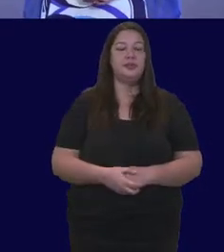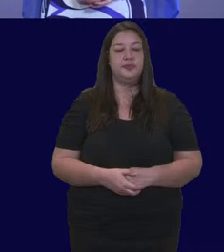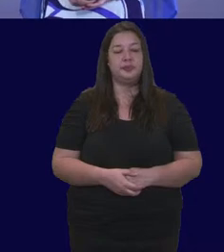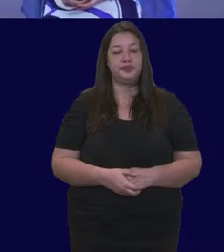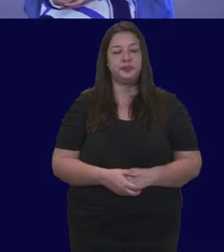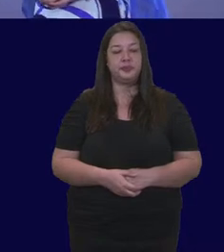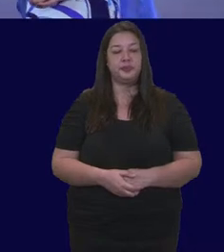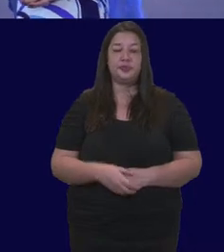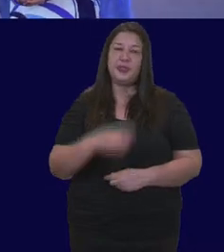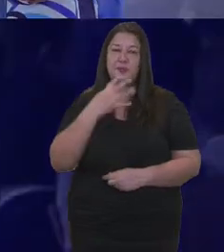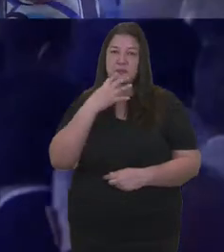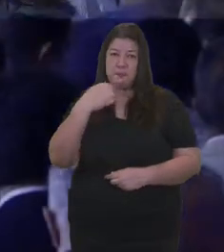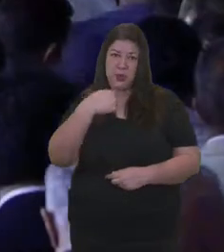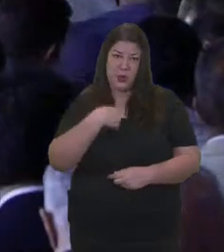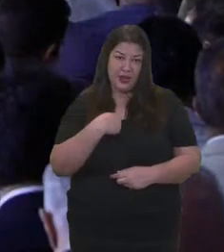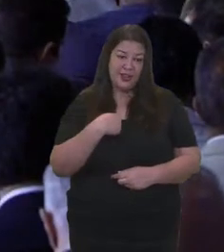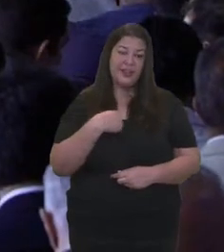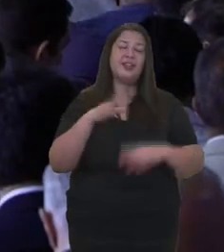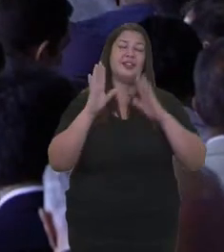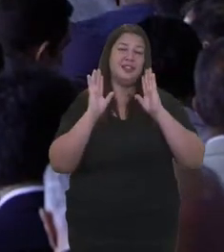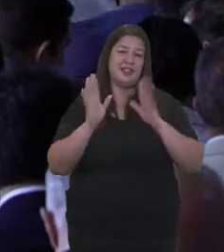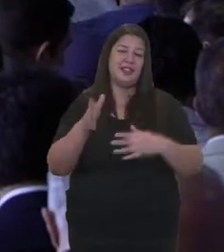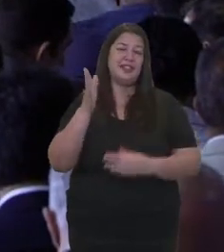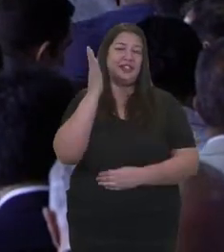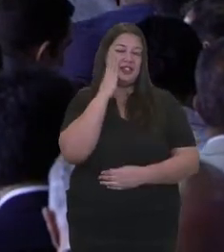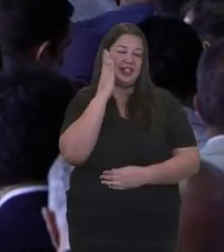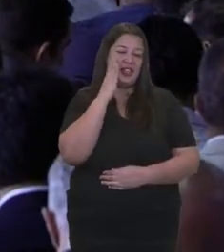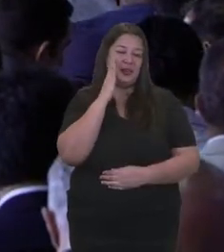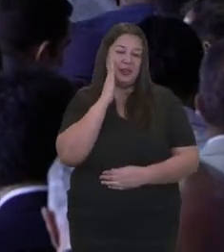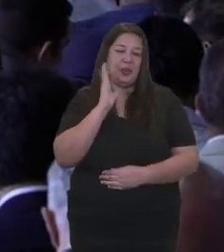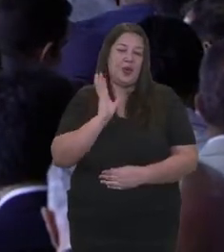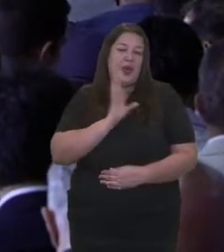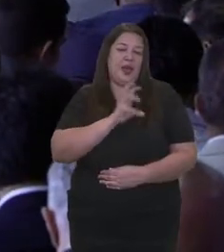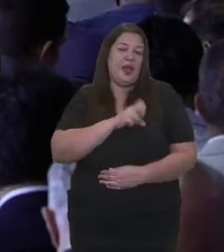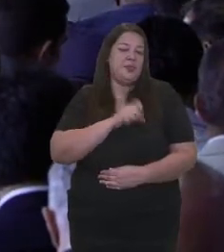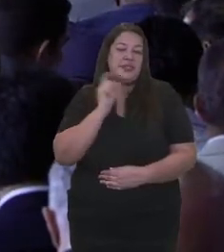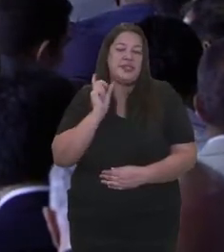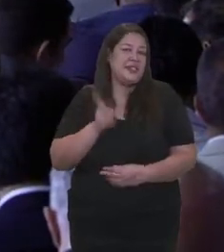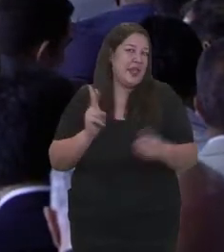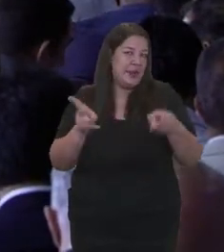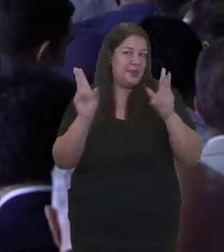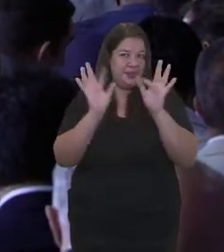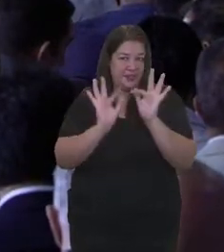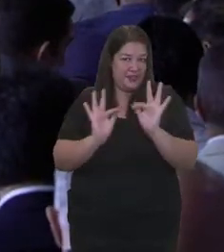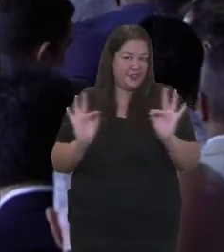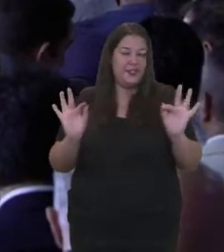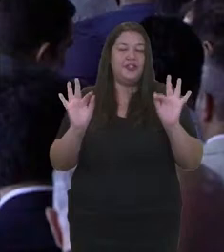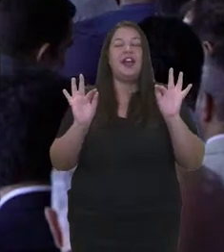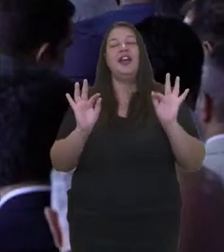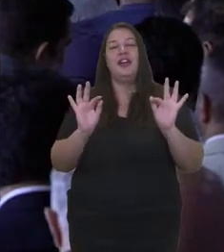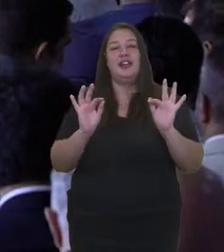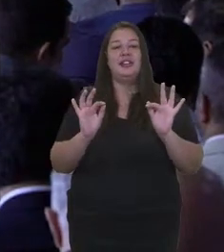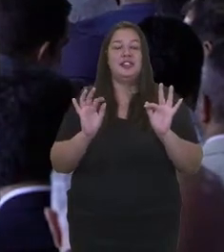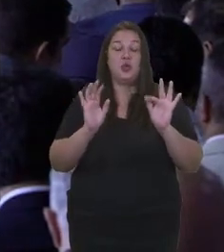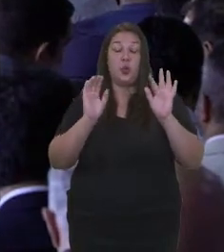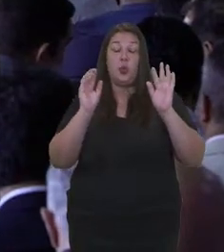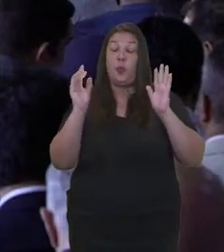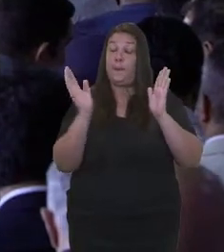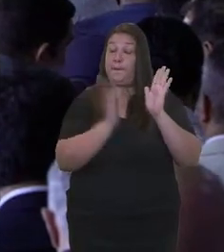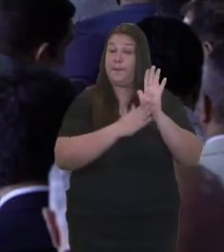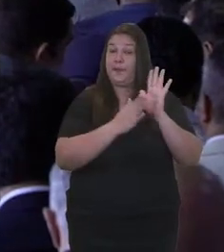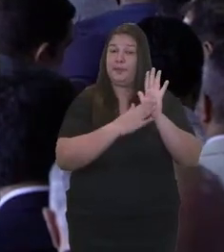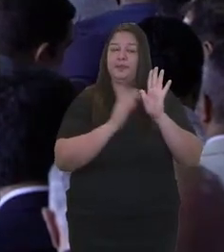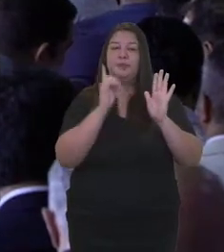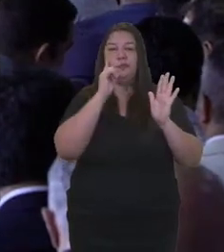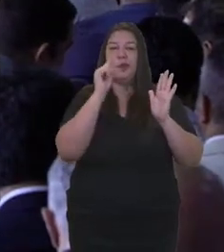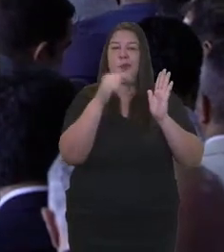Those of you who know me know well that I like to close with a sentence that